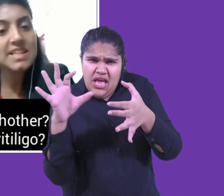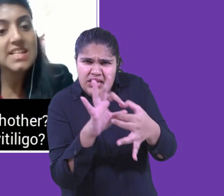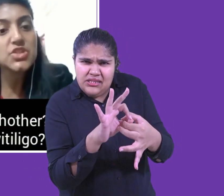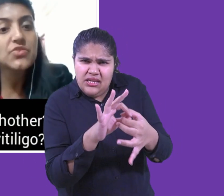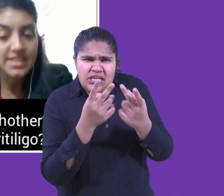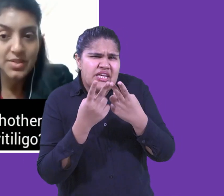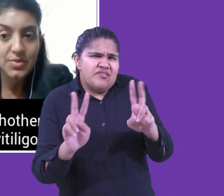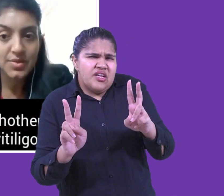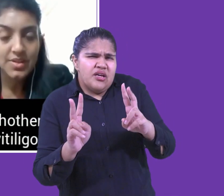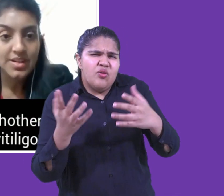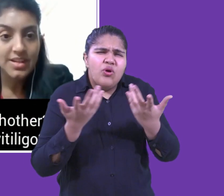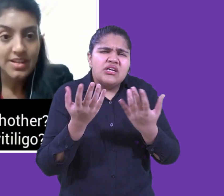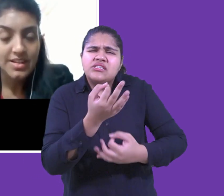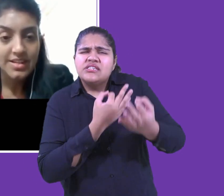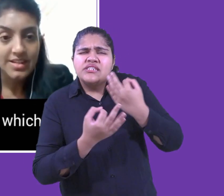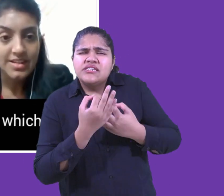def- leucoderma leads to def- vitiligo?